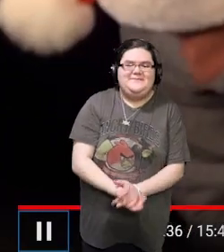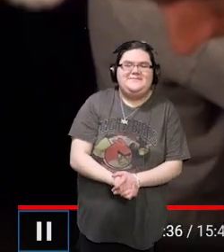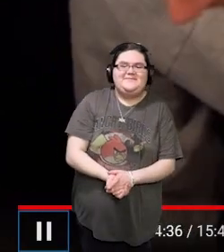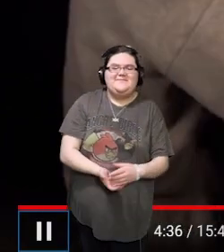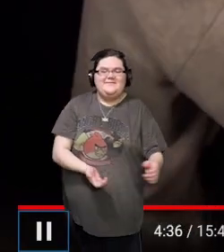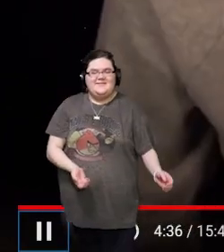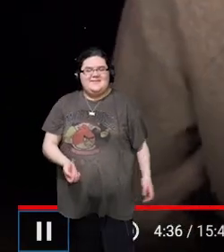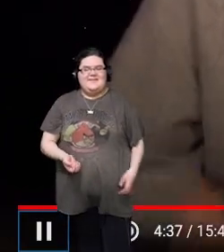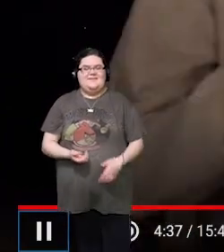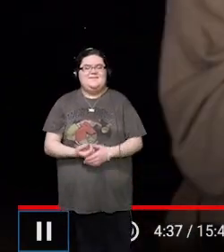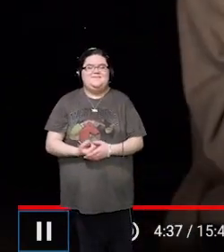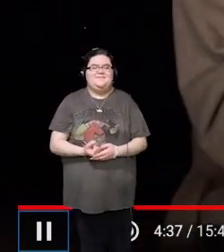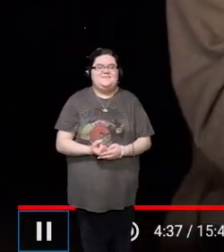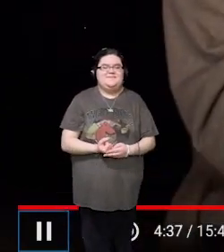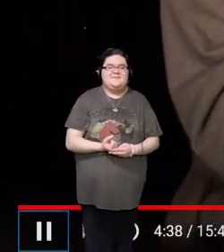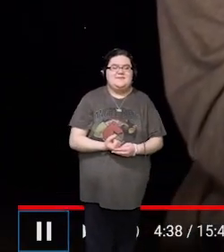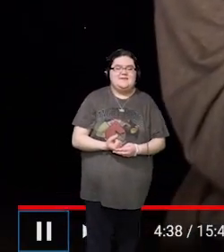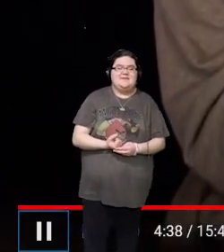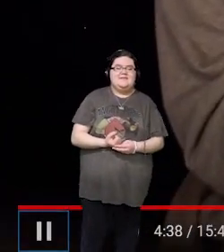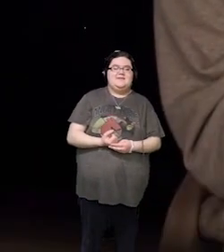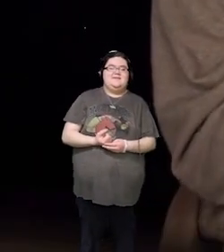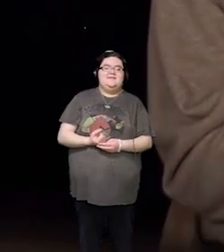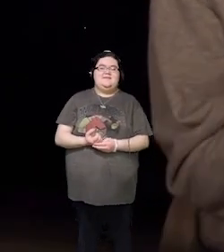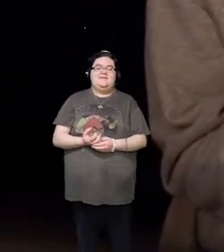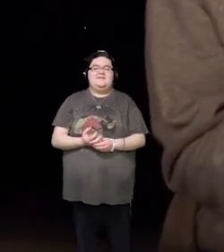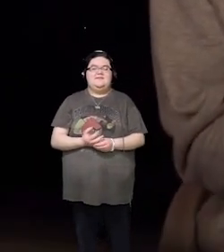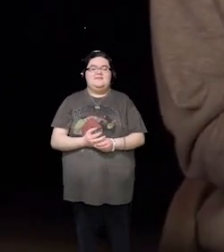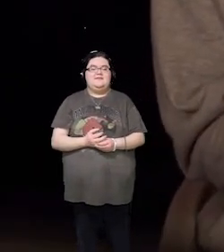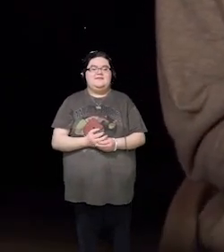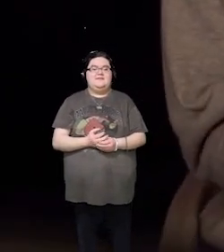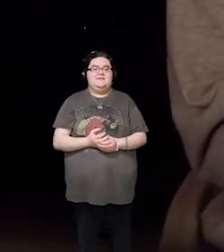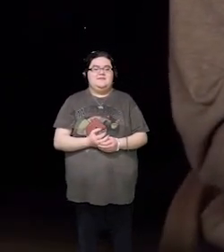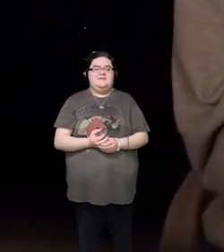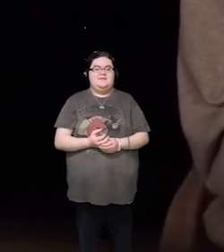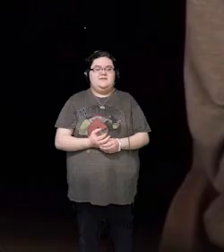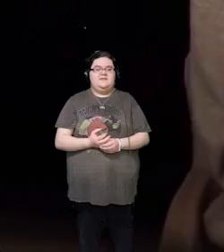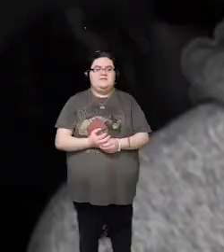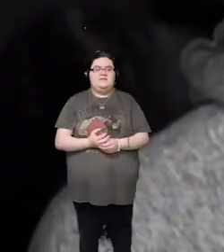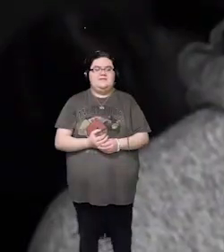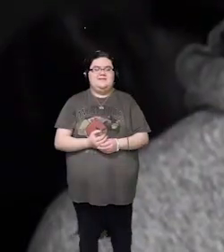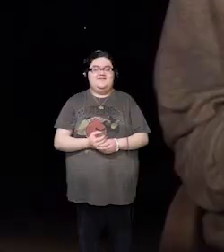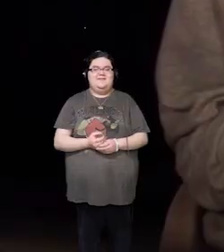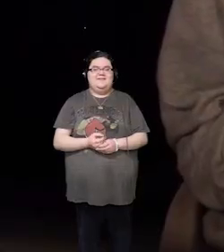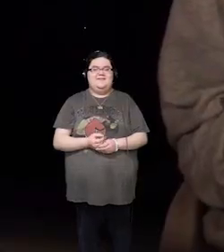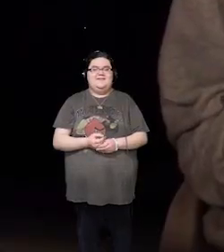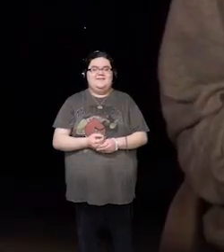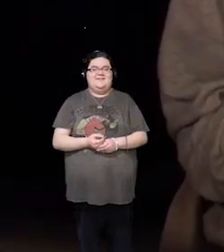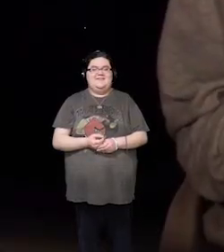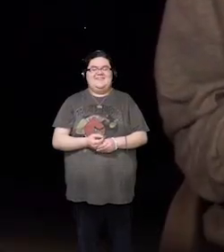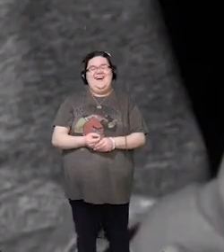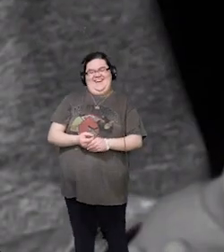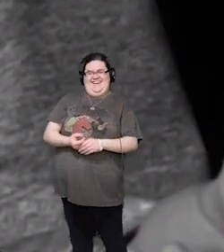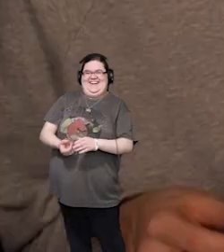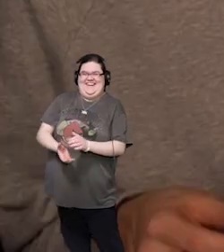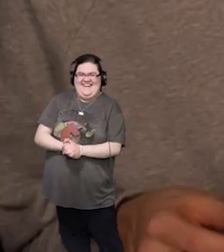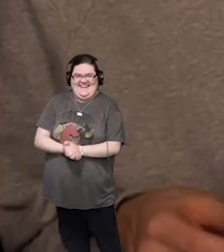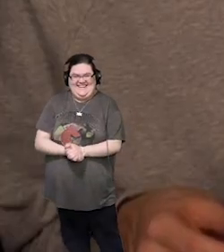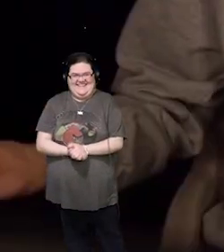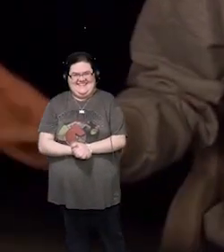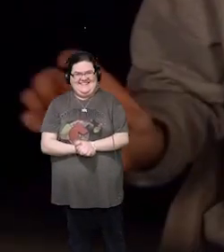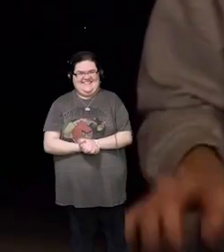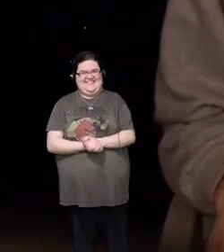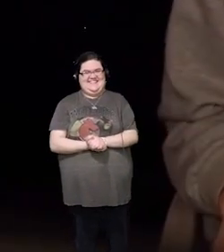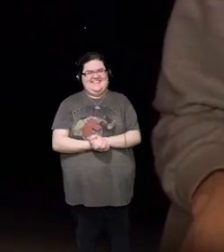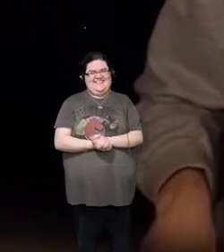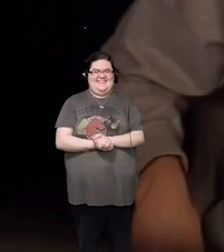Have poopery. I did have some at the old house. I actually did. We only have VI poo. That's strong.